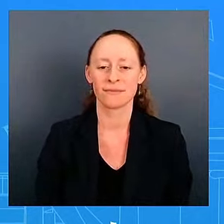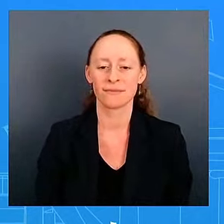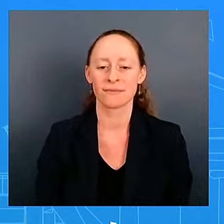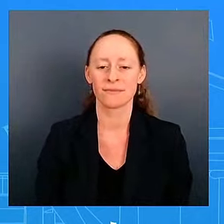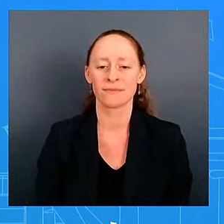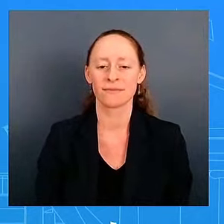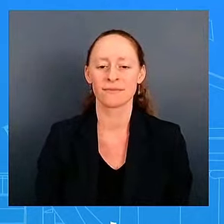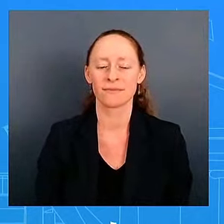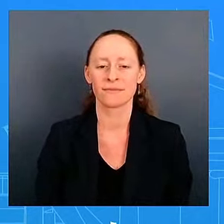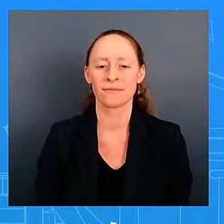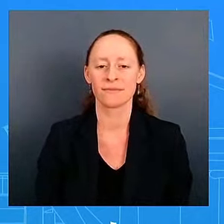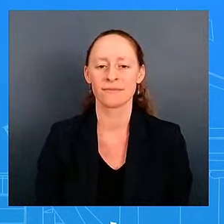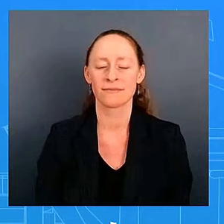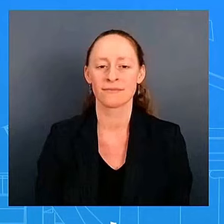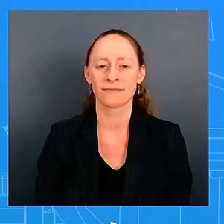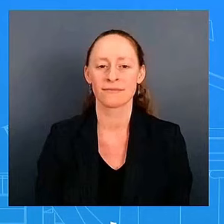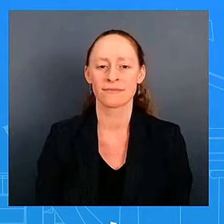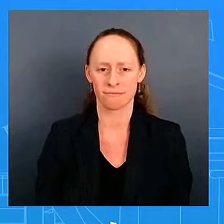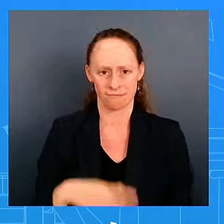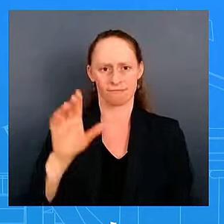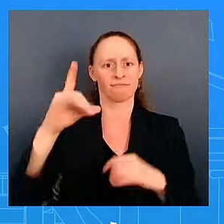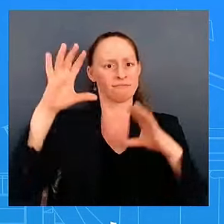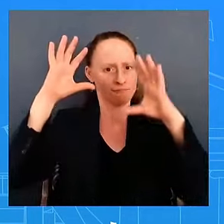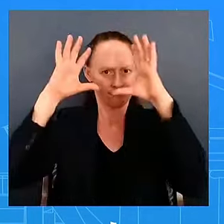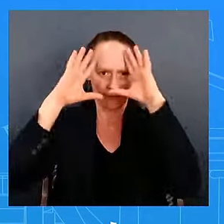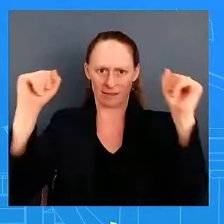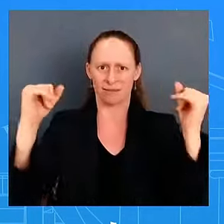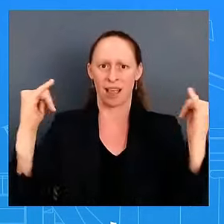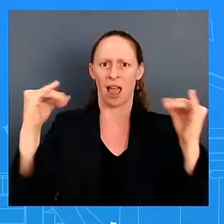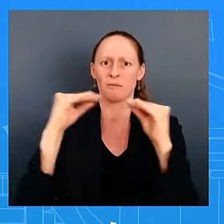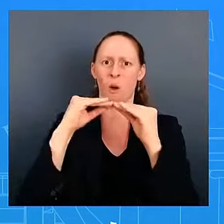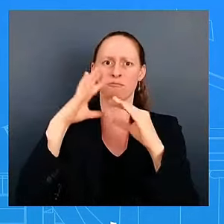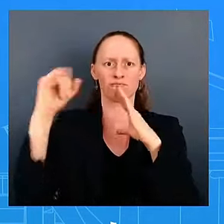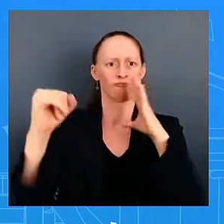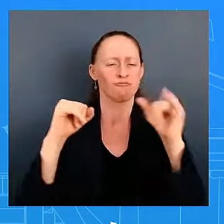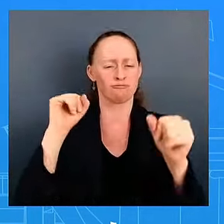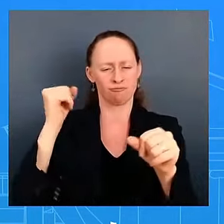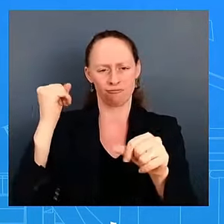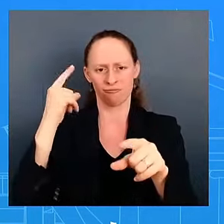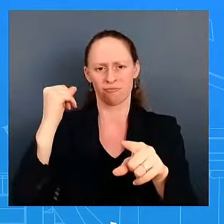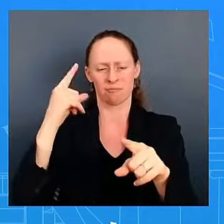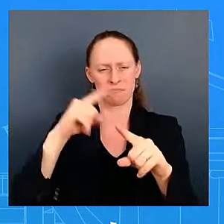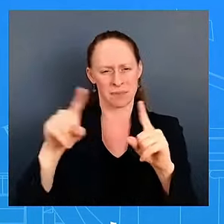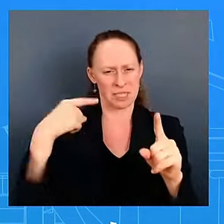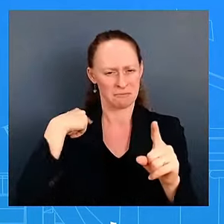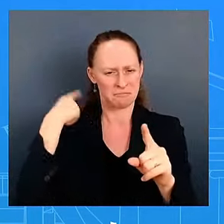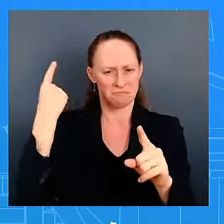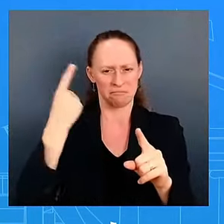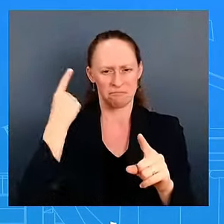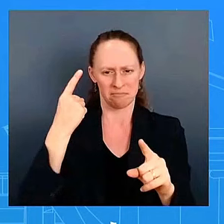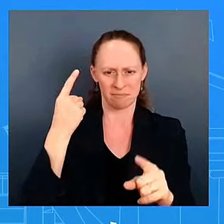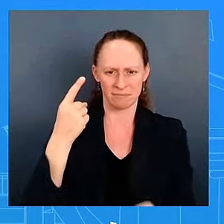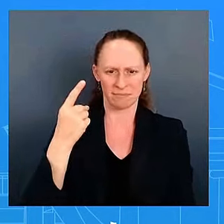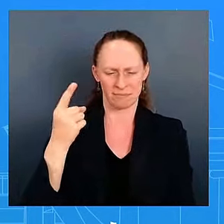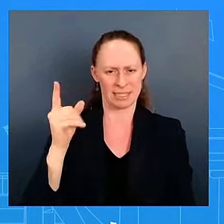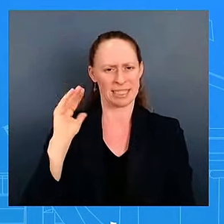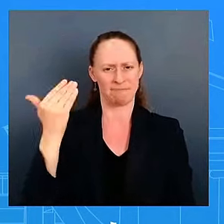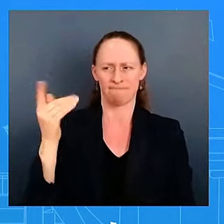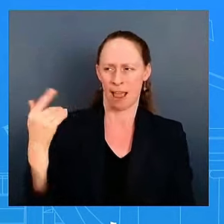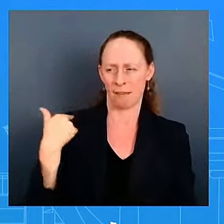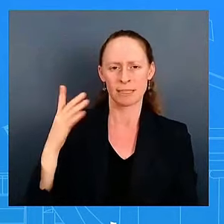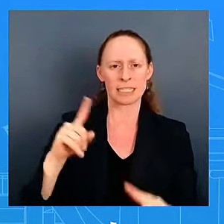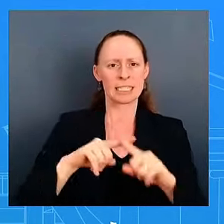but we've also heard a slightly new tone from him. He said he was frustrated with the elites of his party. He dismissed polls.